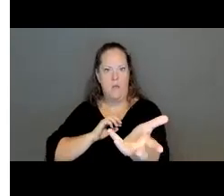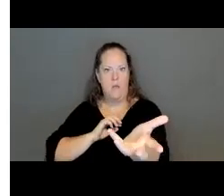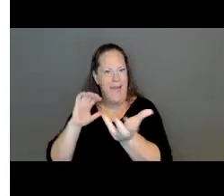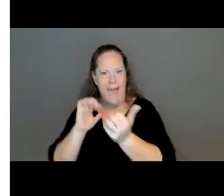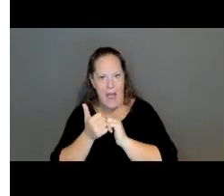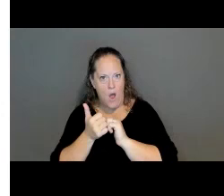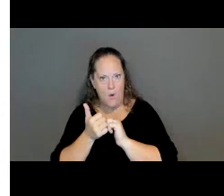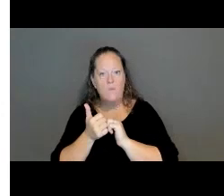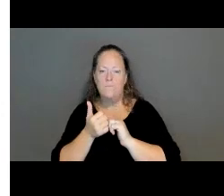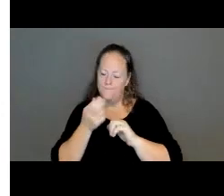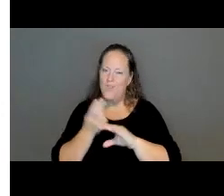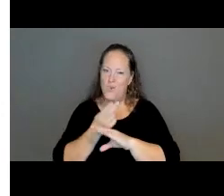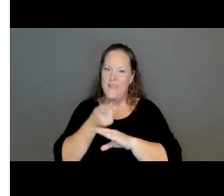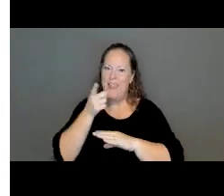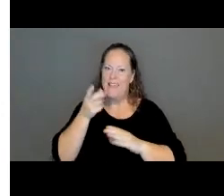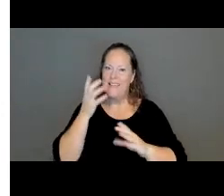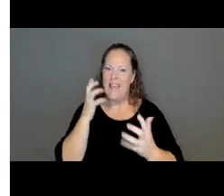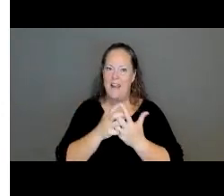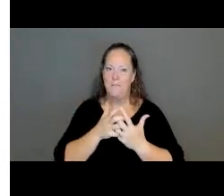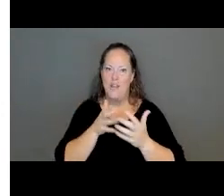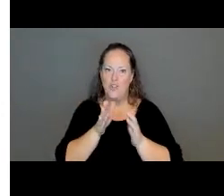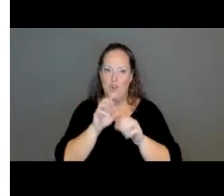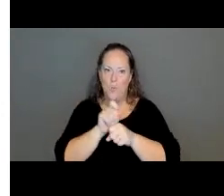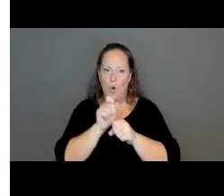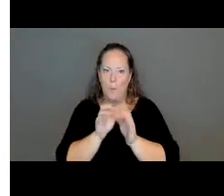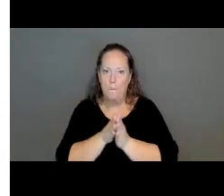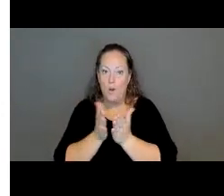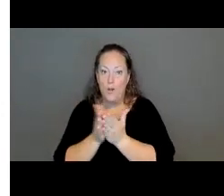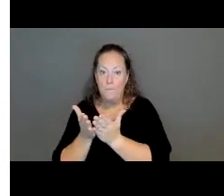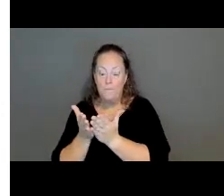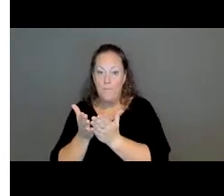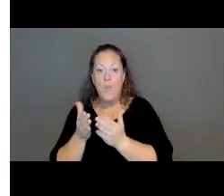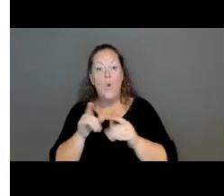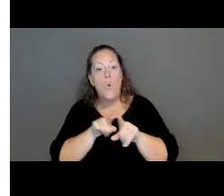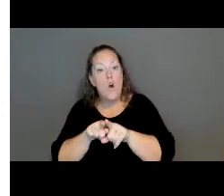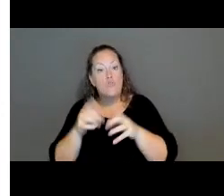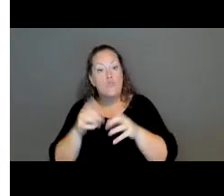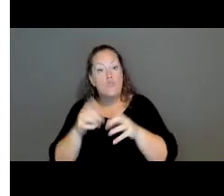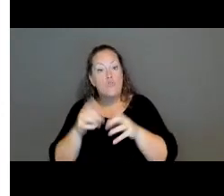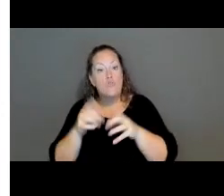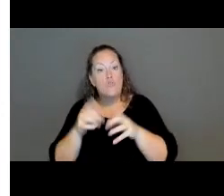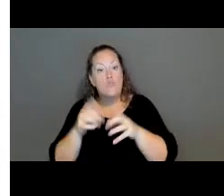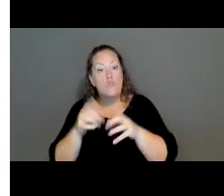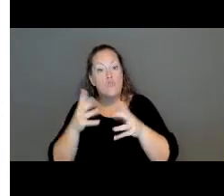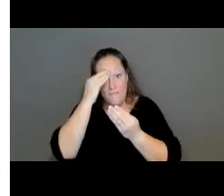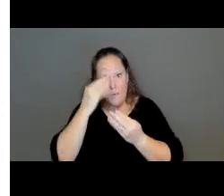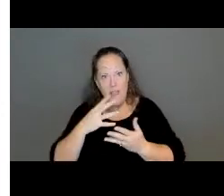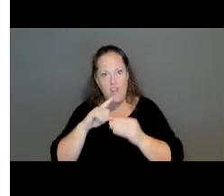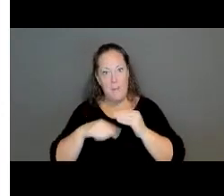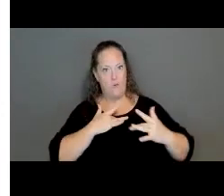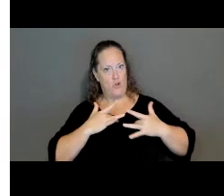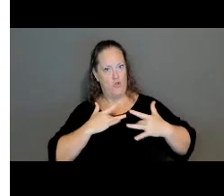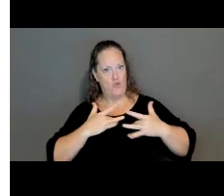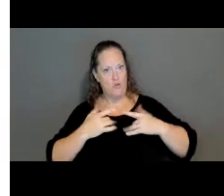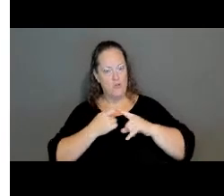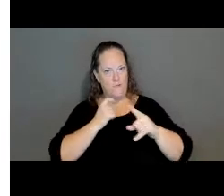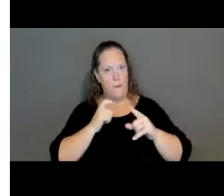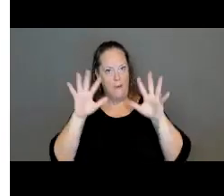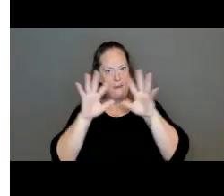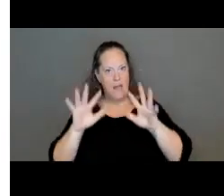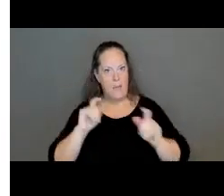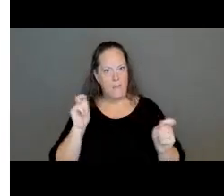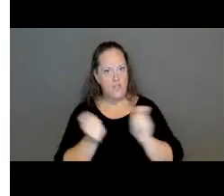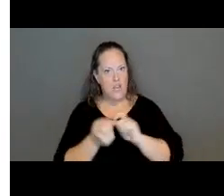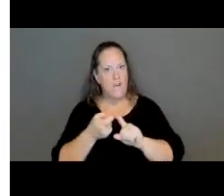Also, we wanted to gather information about the concerns related to climate change from the public.